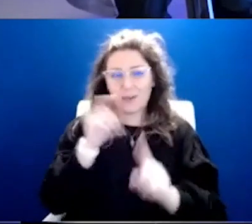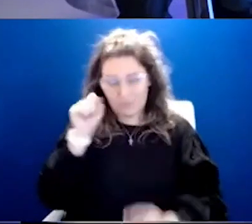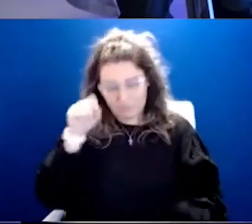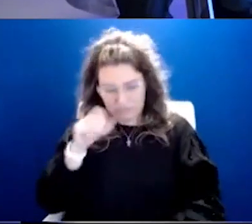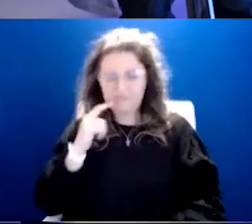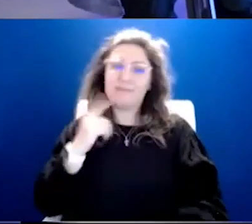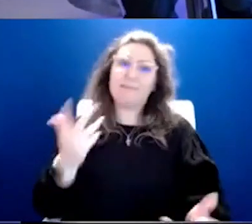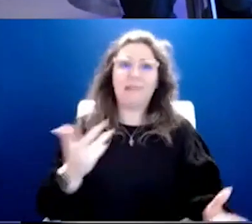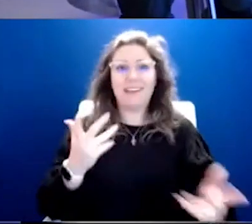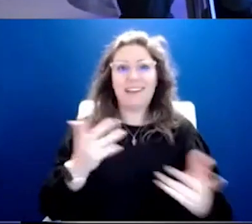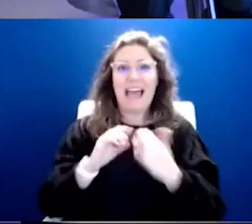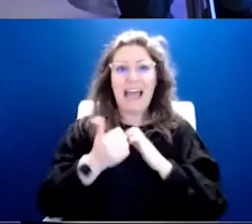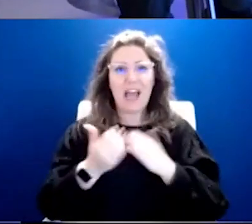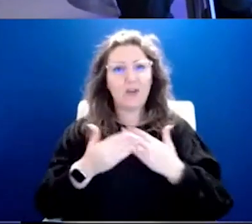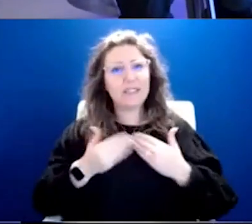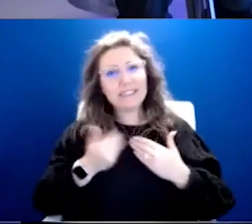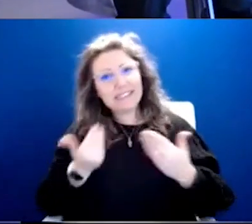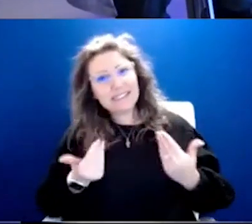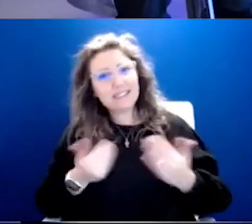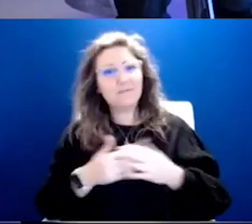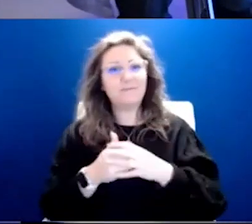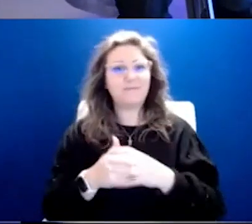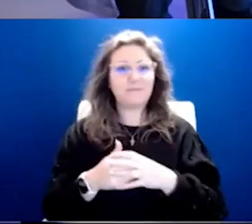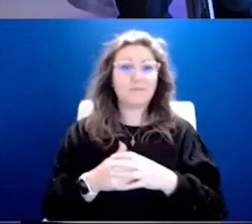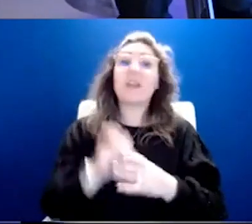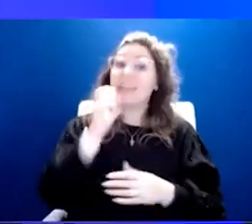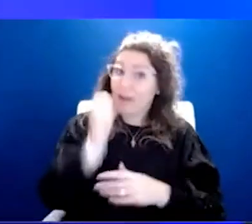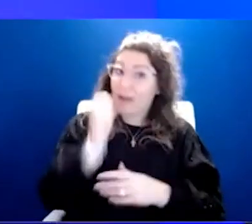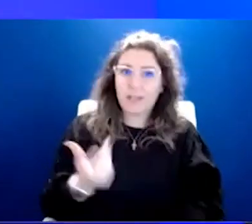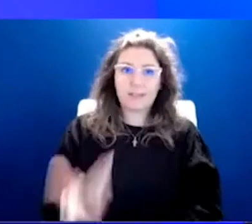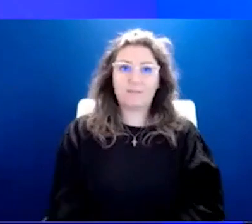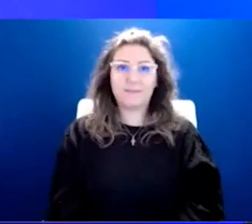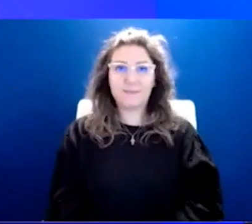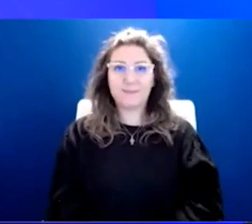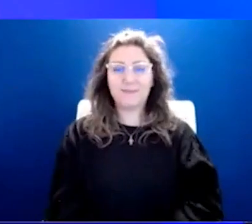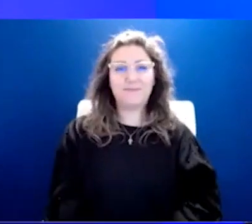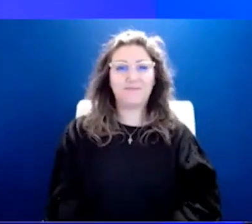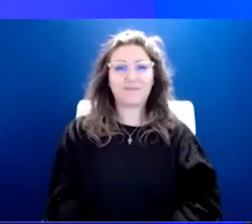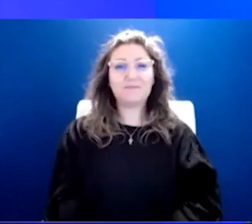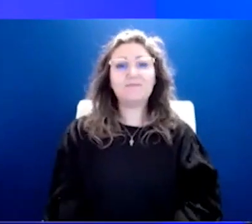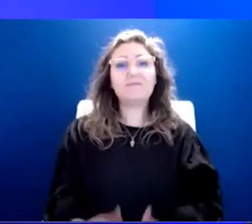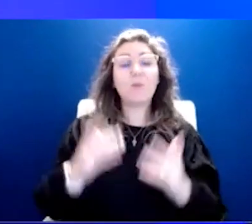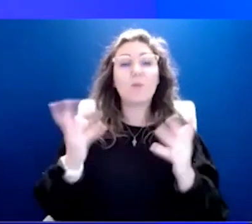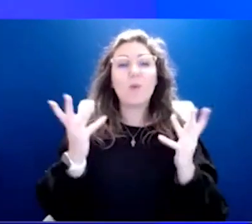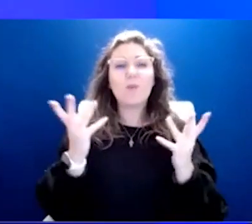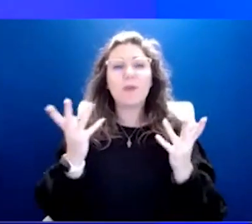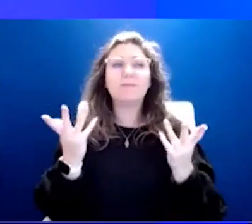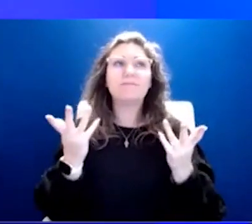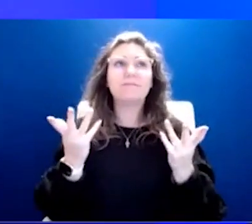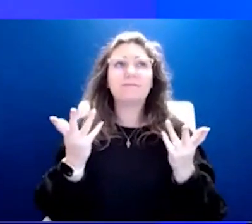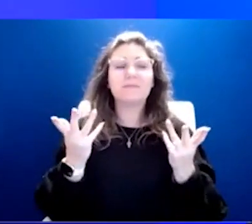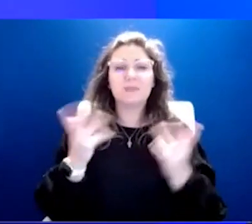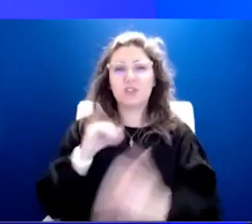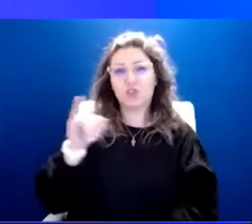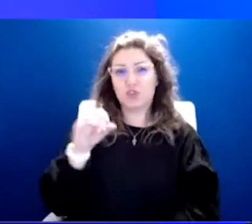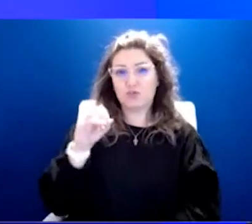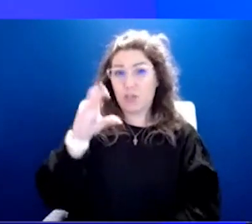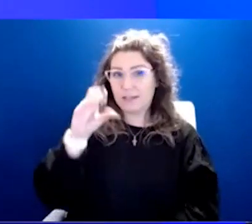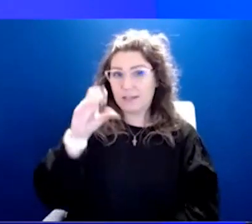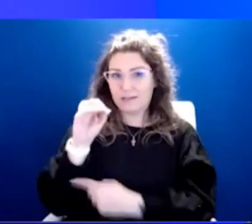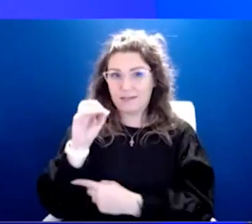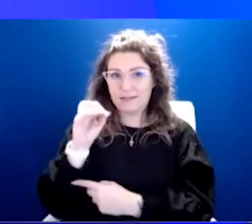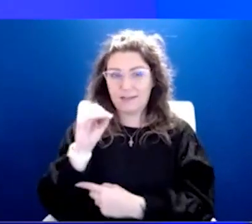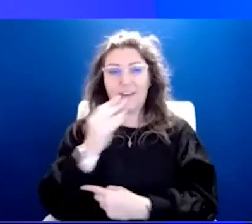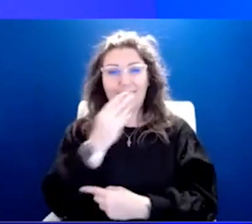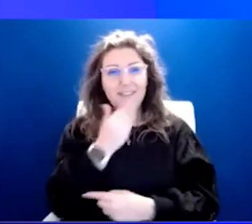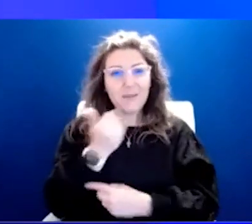easy that is, Dr. LeMaster. Yeah, well, not very. Right. I think the thing is that we, at least in Johnson County, I feel like we've had a better